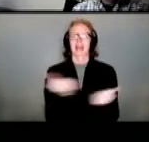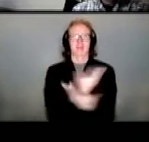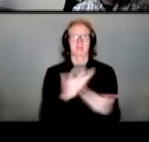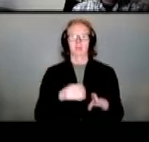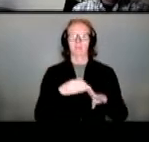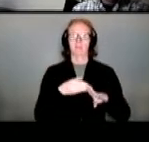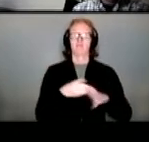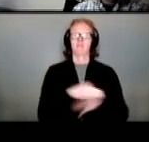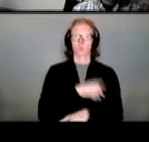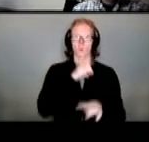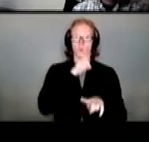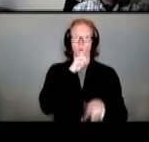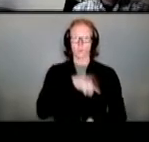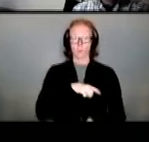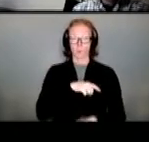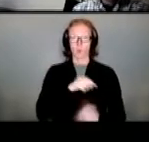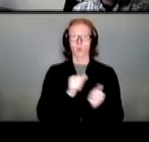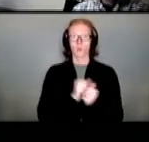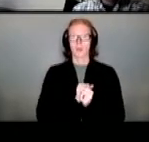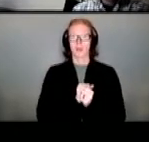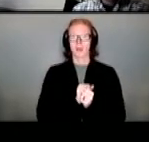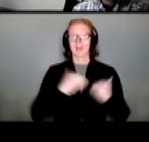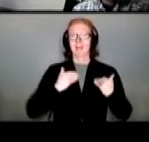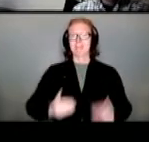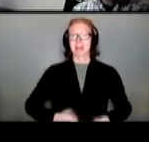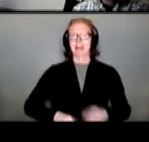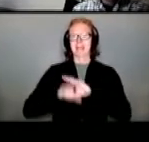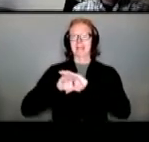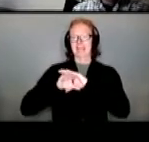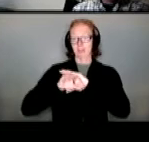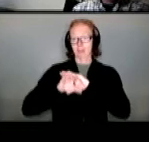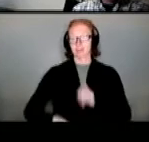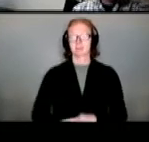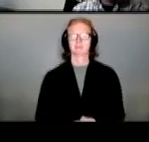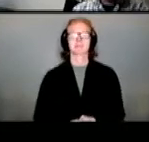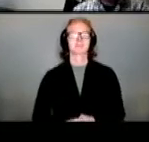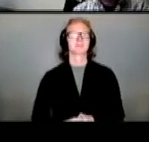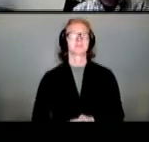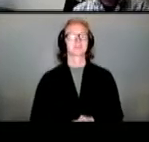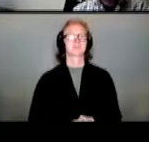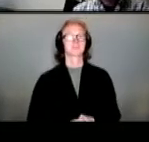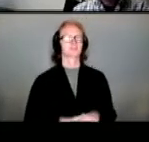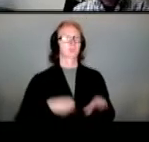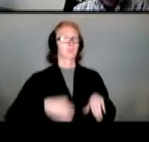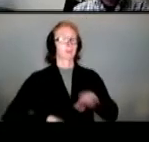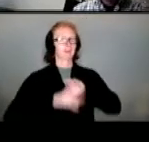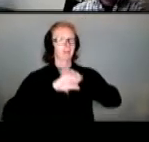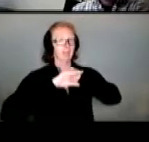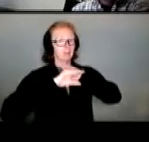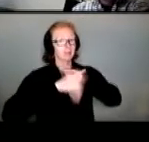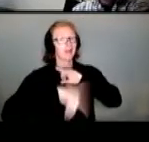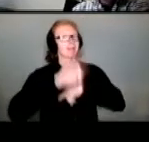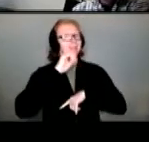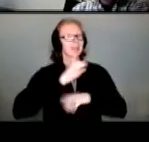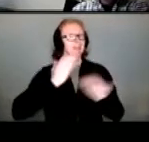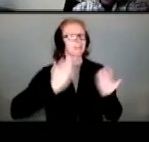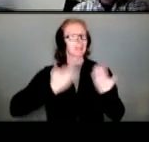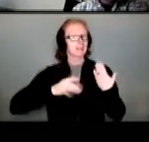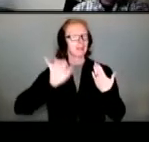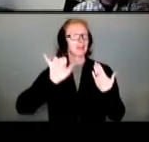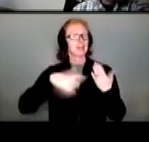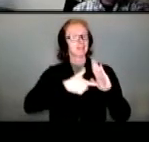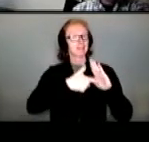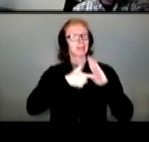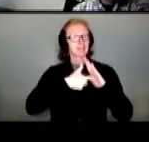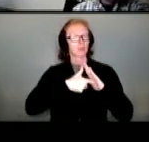relates to body-worn cameras. And so I think there might be some arguments that that is a mandatory subject